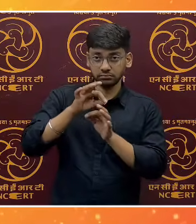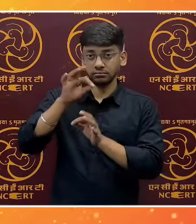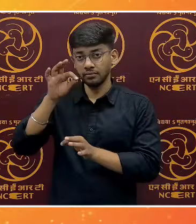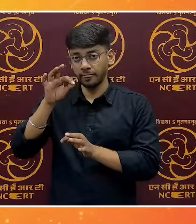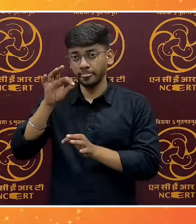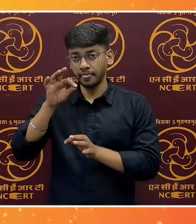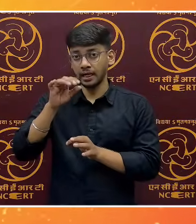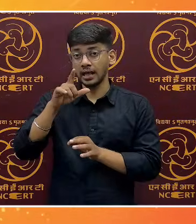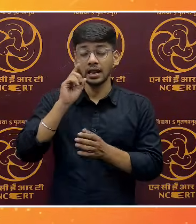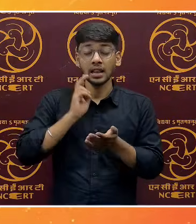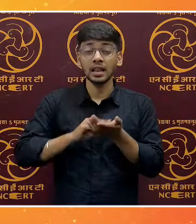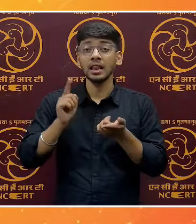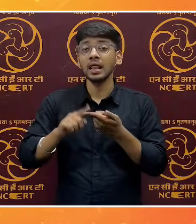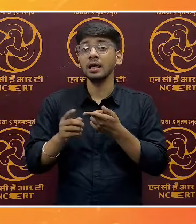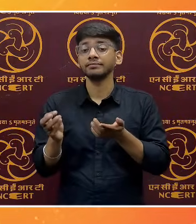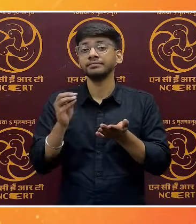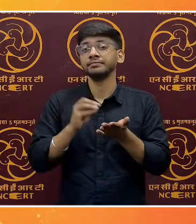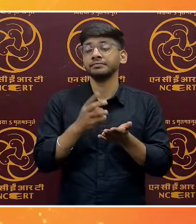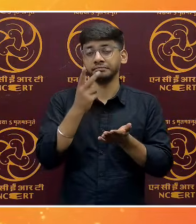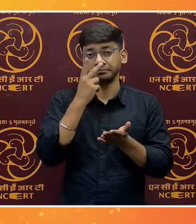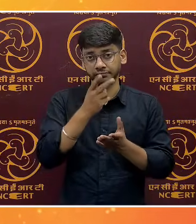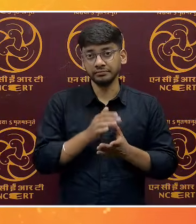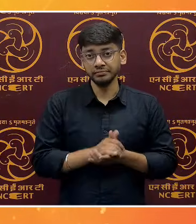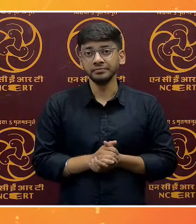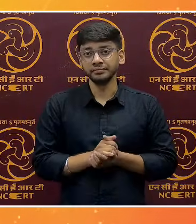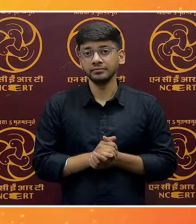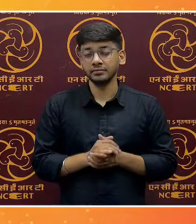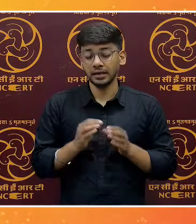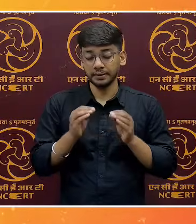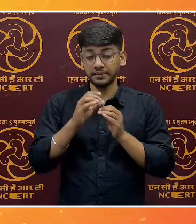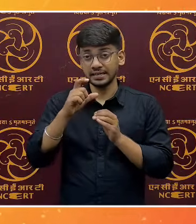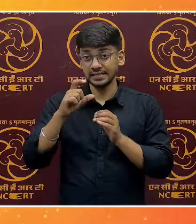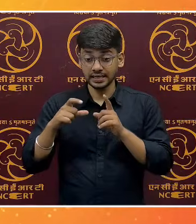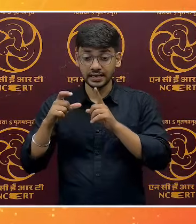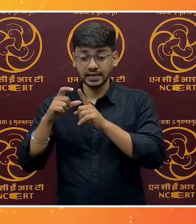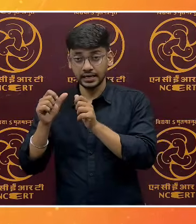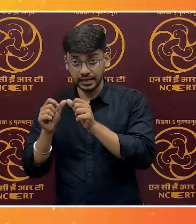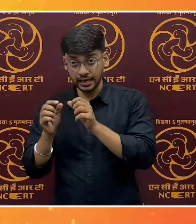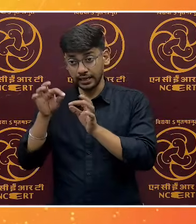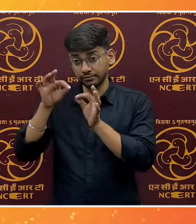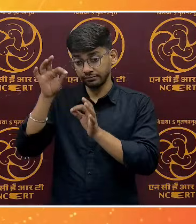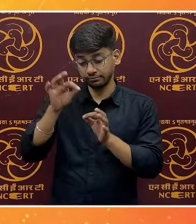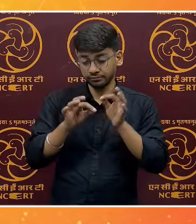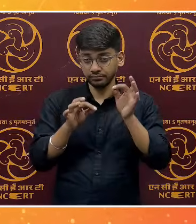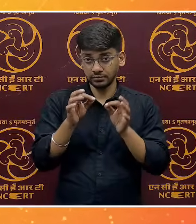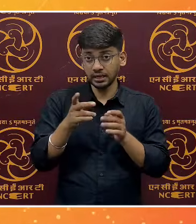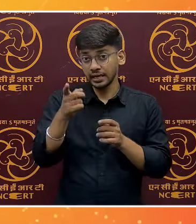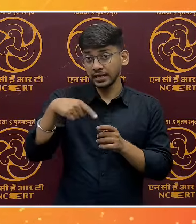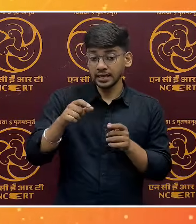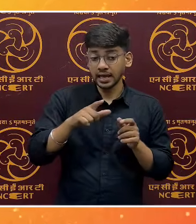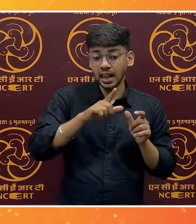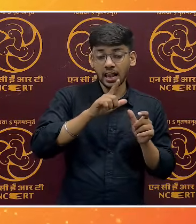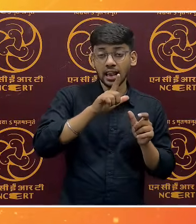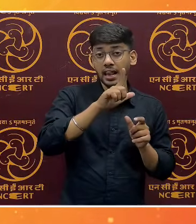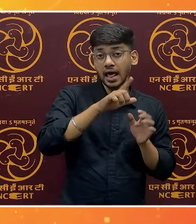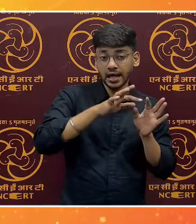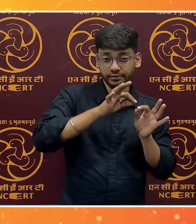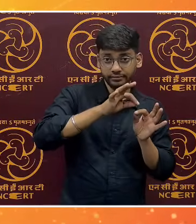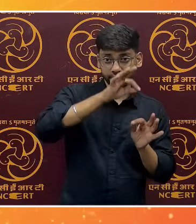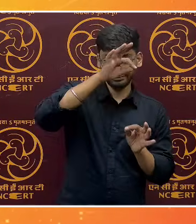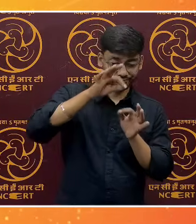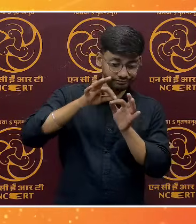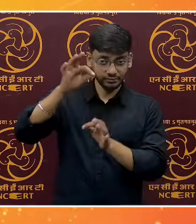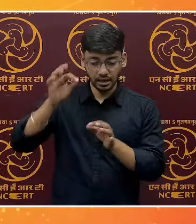and the line BC and DA is there. Now we can see these are length part and these are the breadth